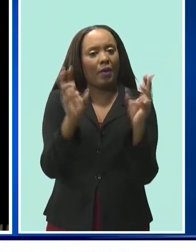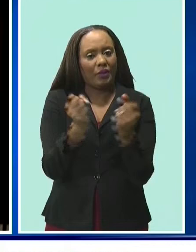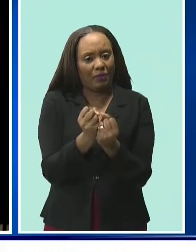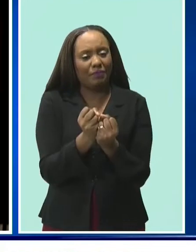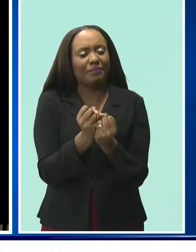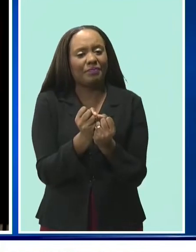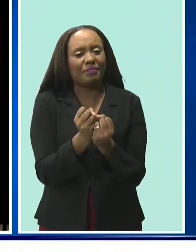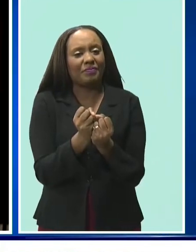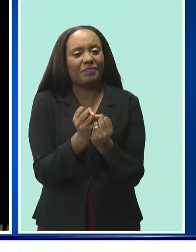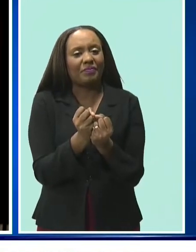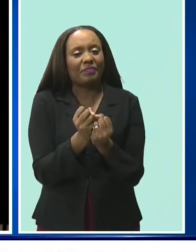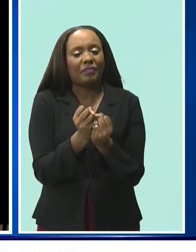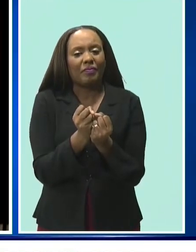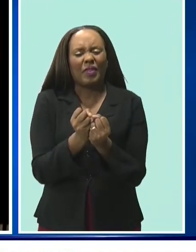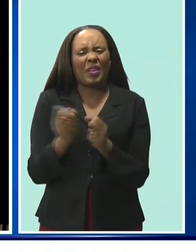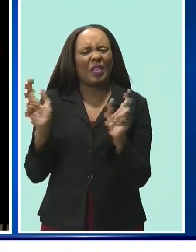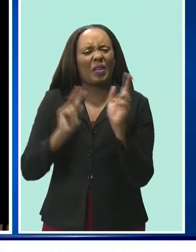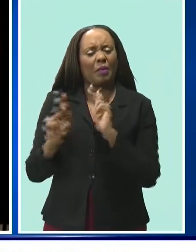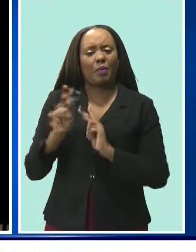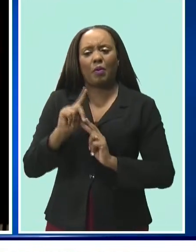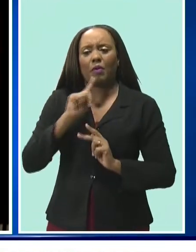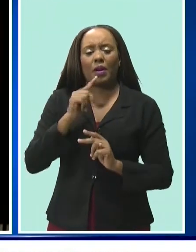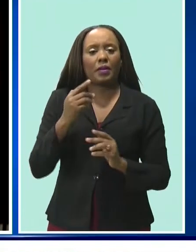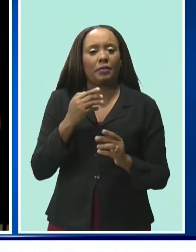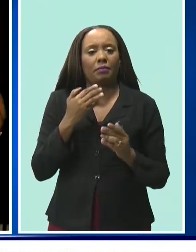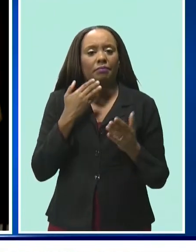have reached the height of success.